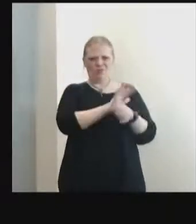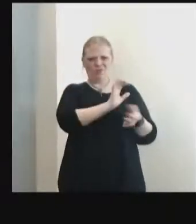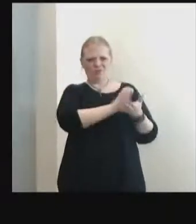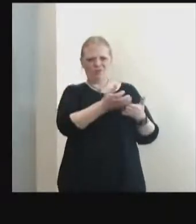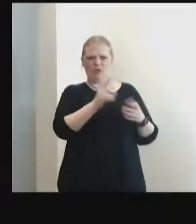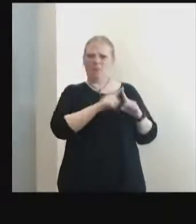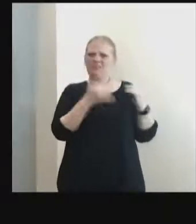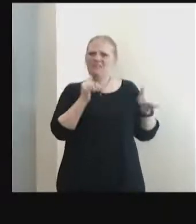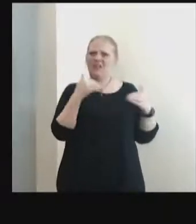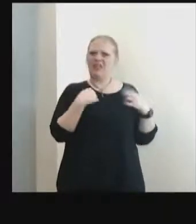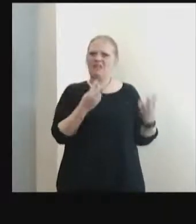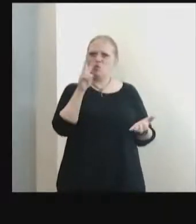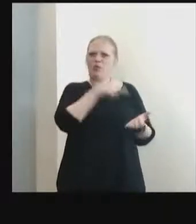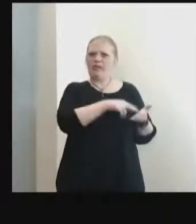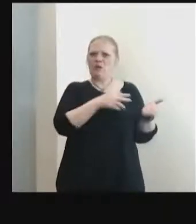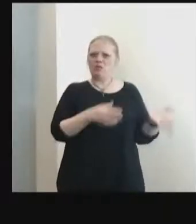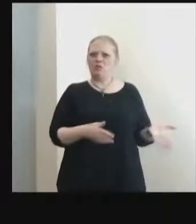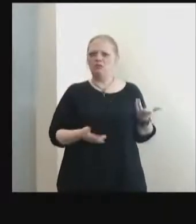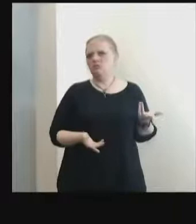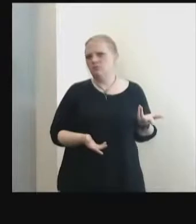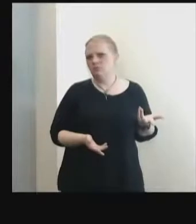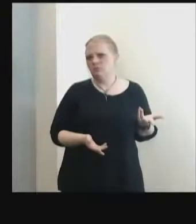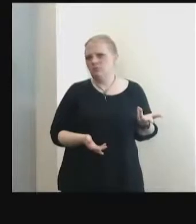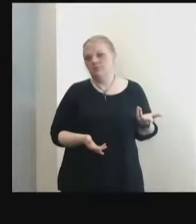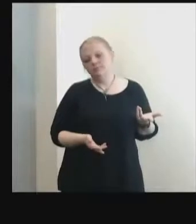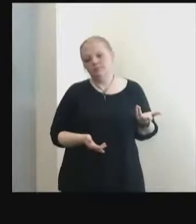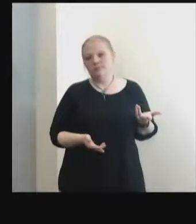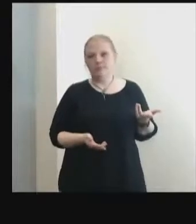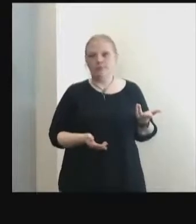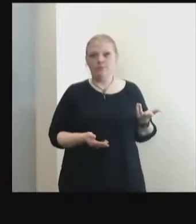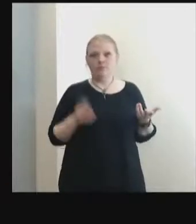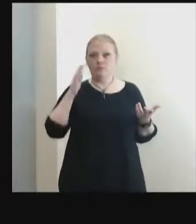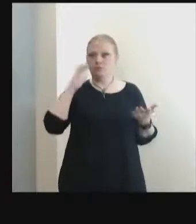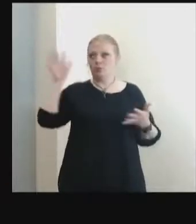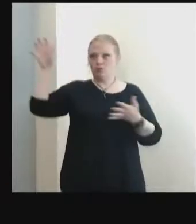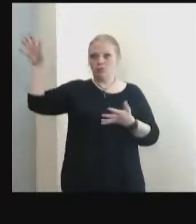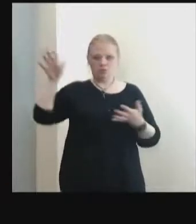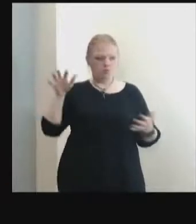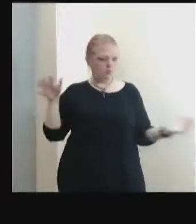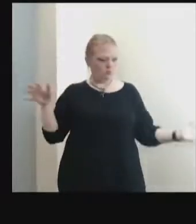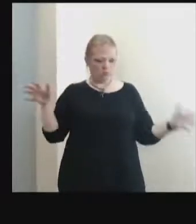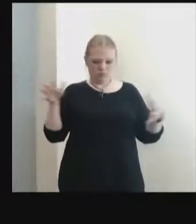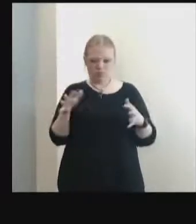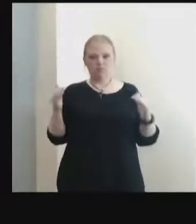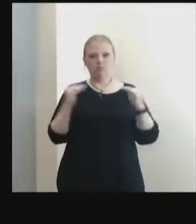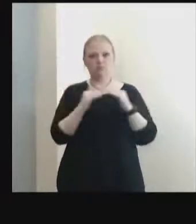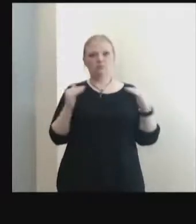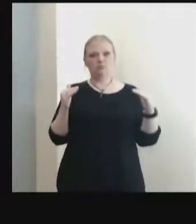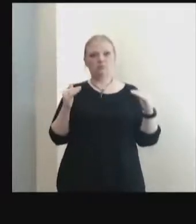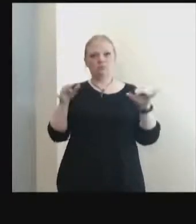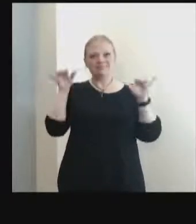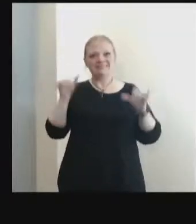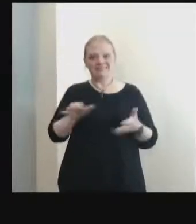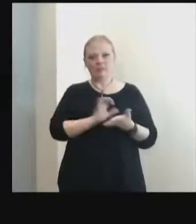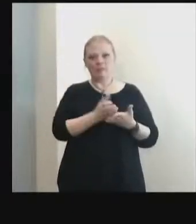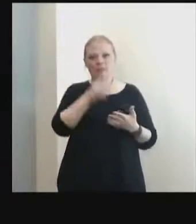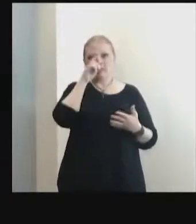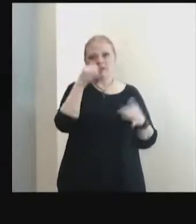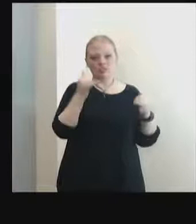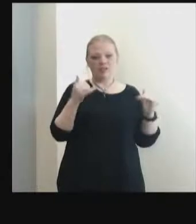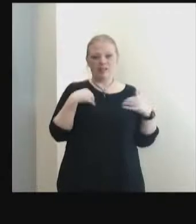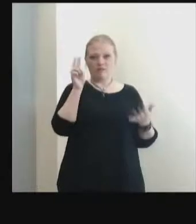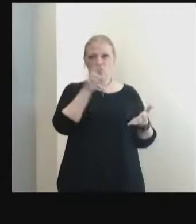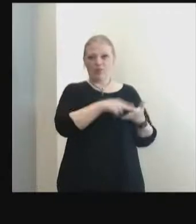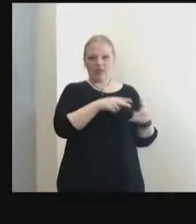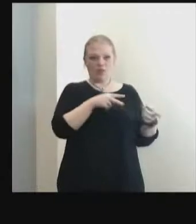2,000 doses sitting here right now anyway? So we are getting that amount we talked about earlier, which is a lower amount, but we still have another 2,000 doses that we had